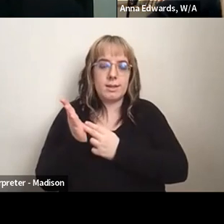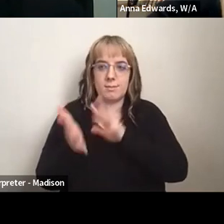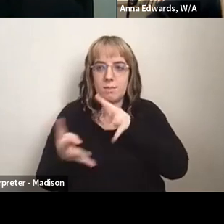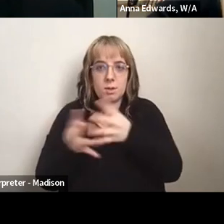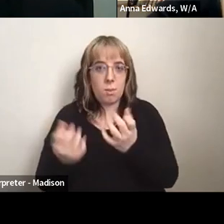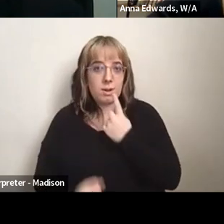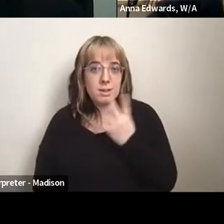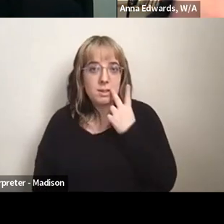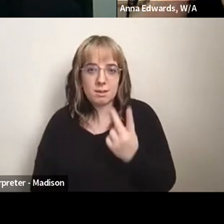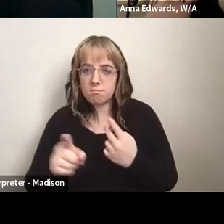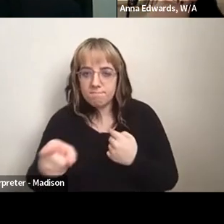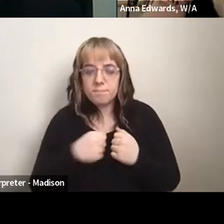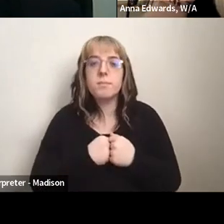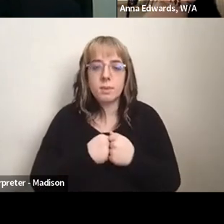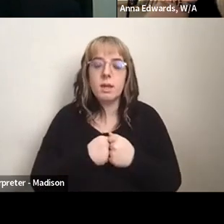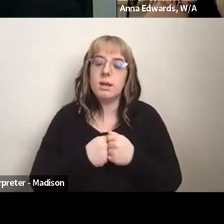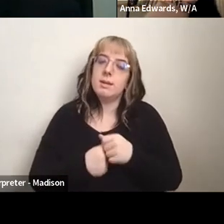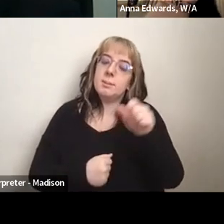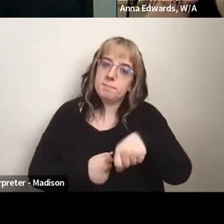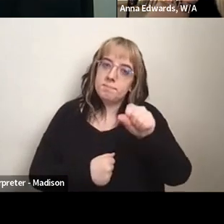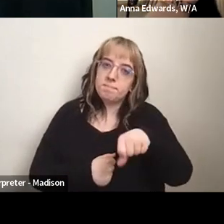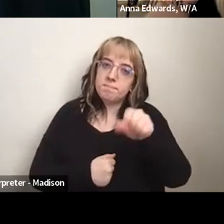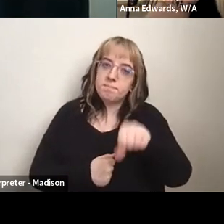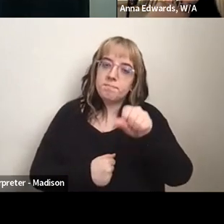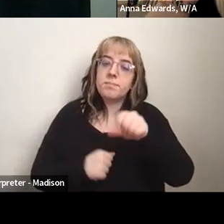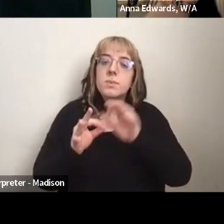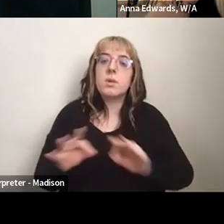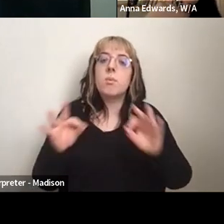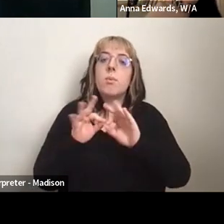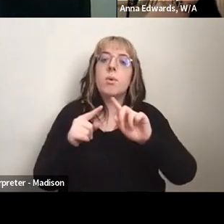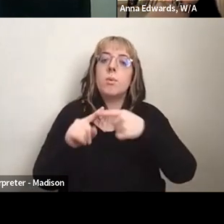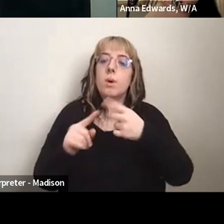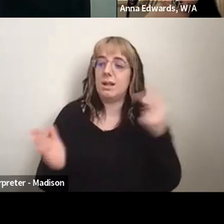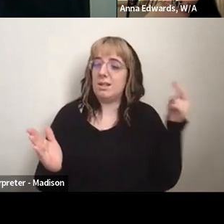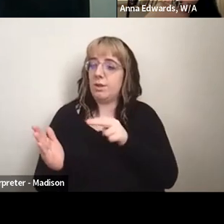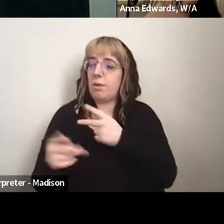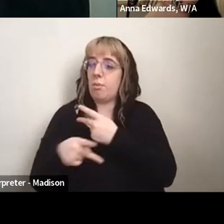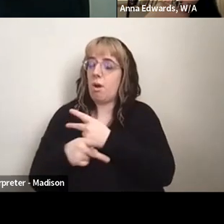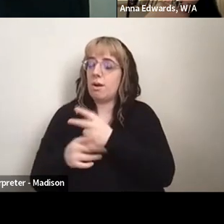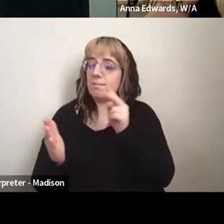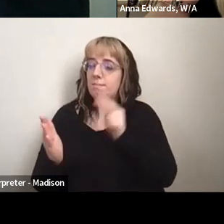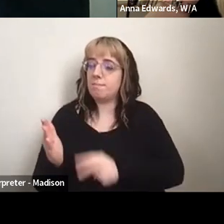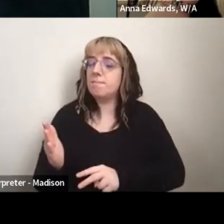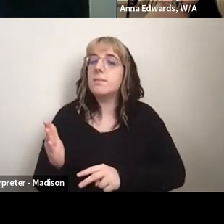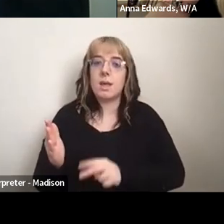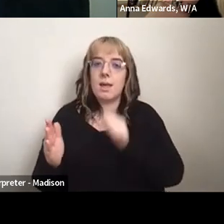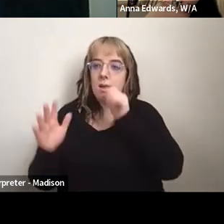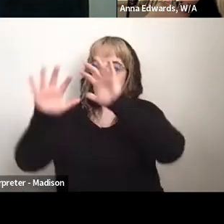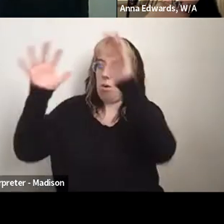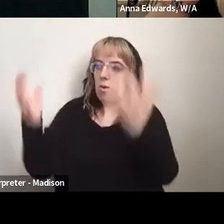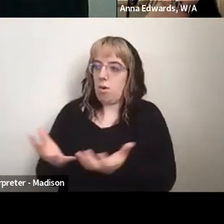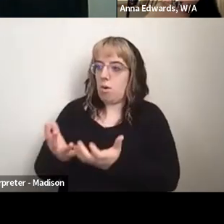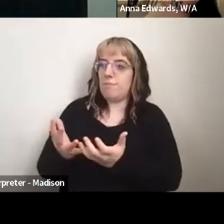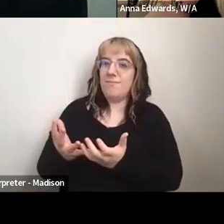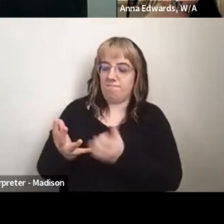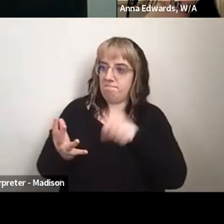So it is important when we look at the products that we look at the whole product, not that we're going to just